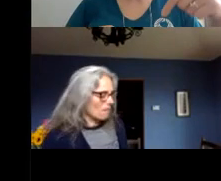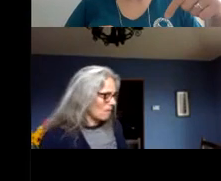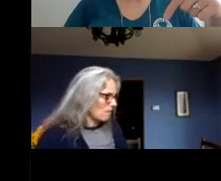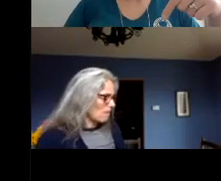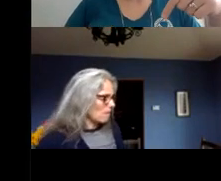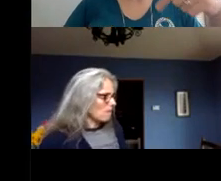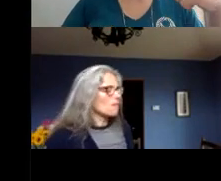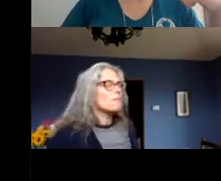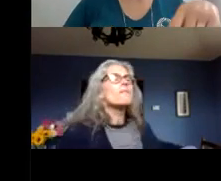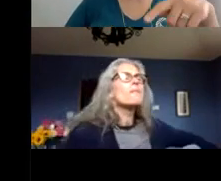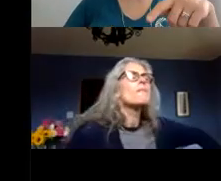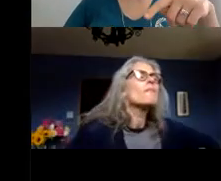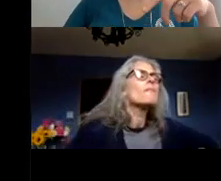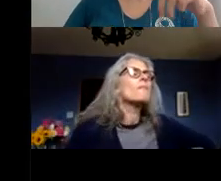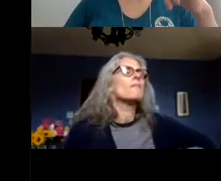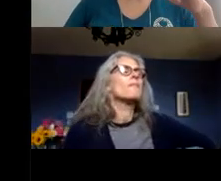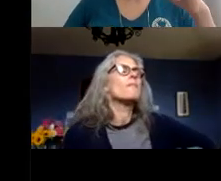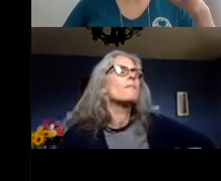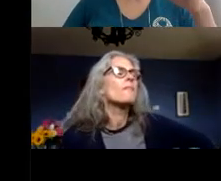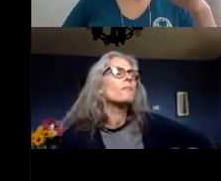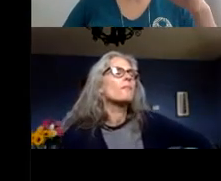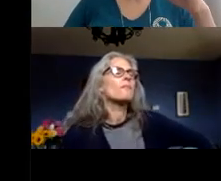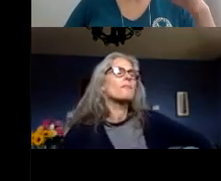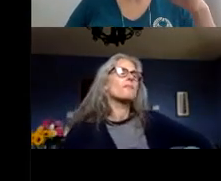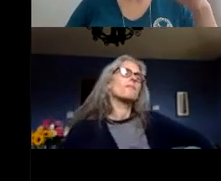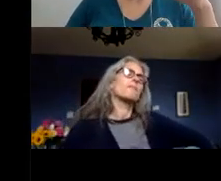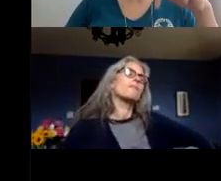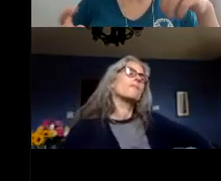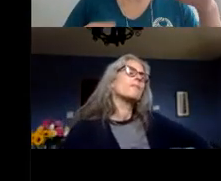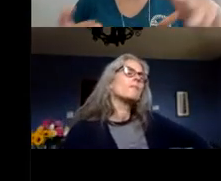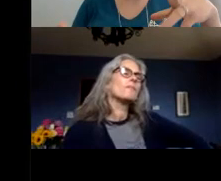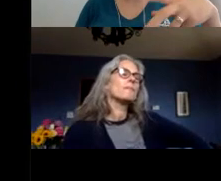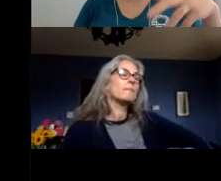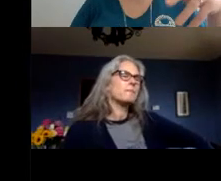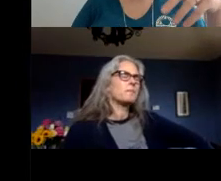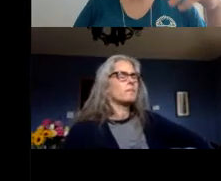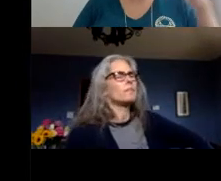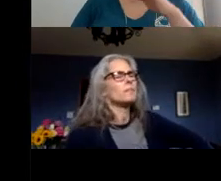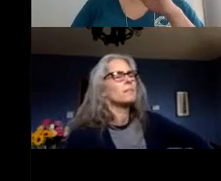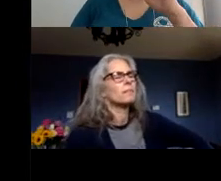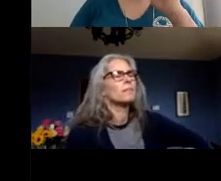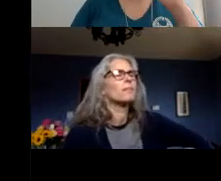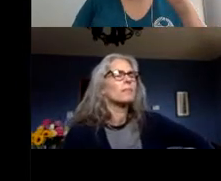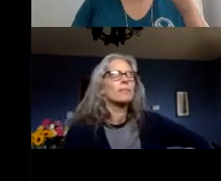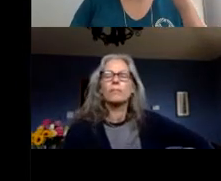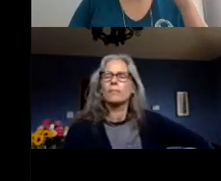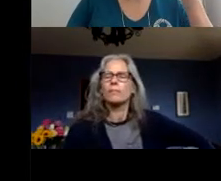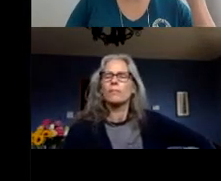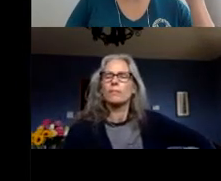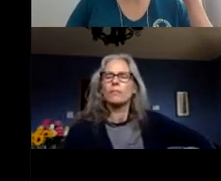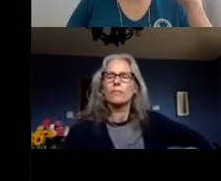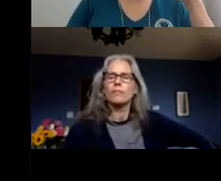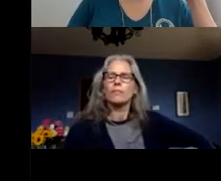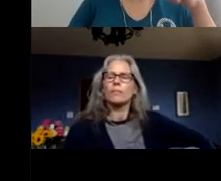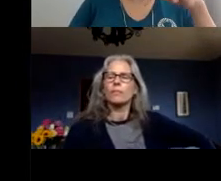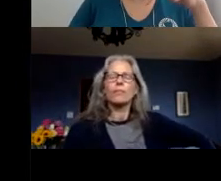can't do on the web. So I know somebody talked about being able to like draw on students' work or that sort of thing. You can do